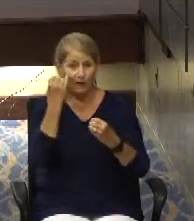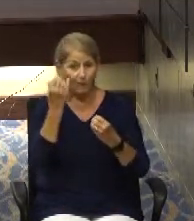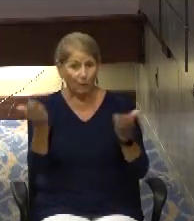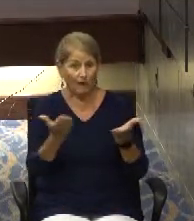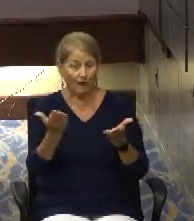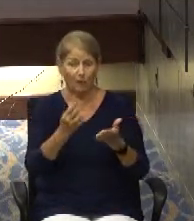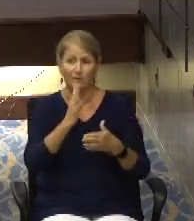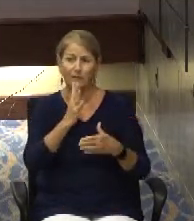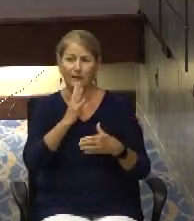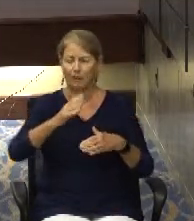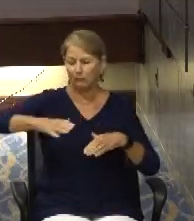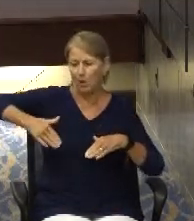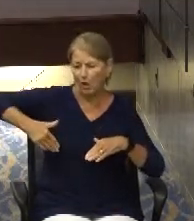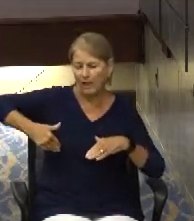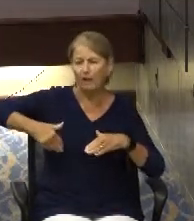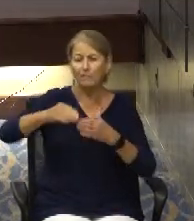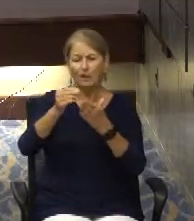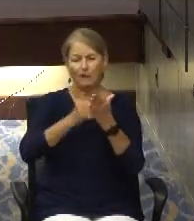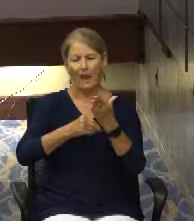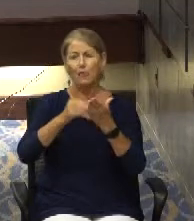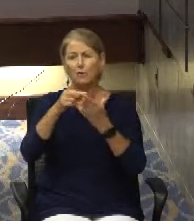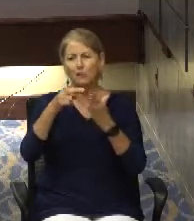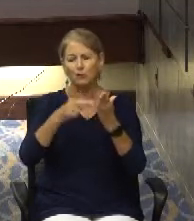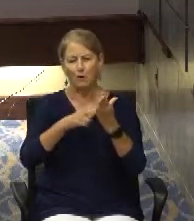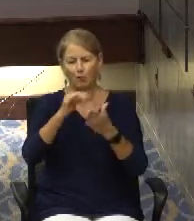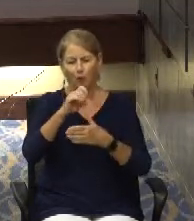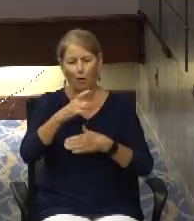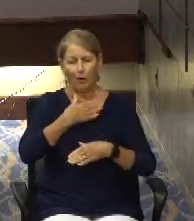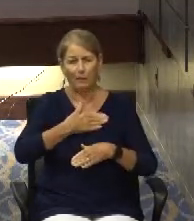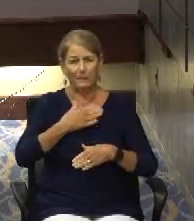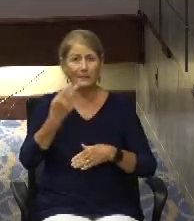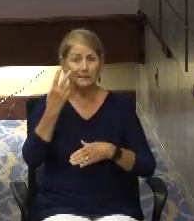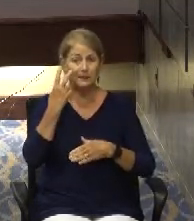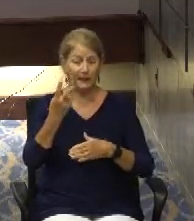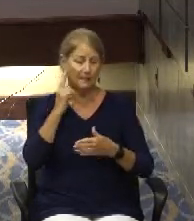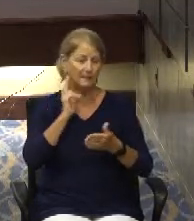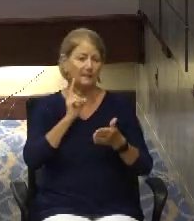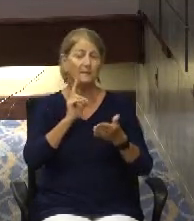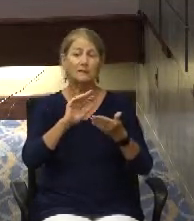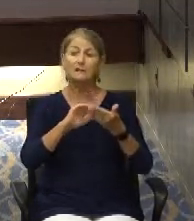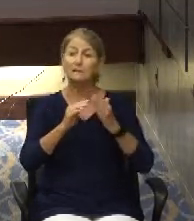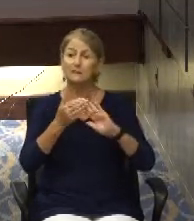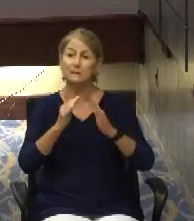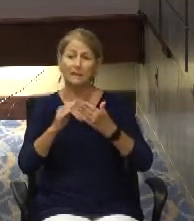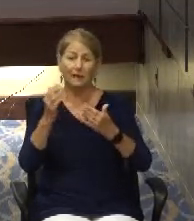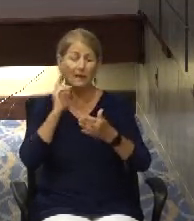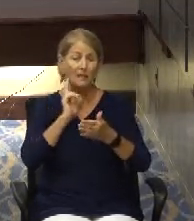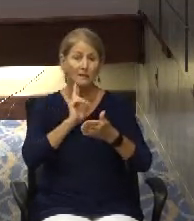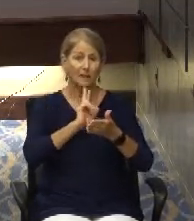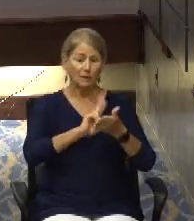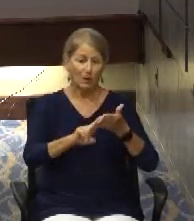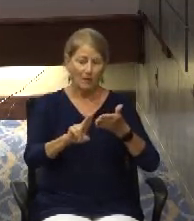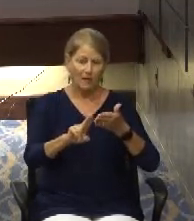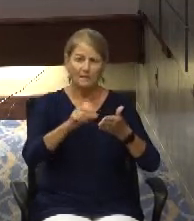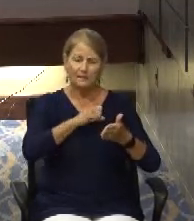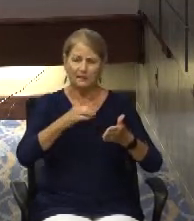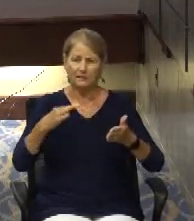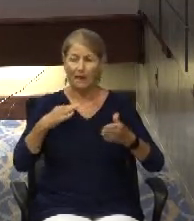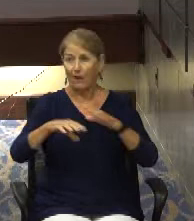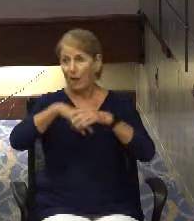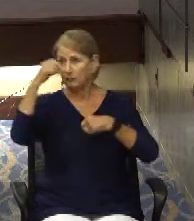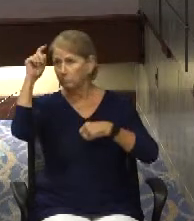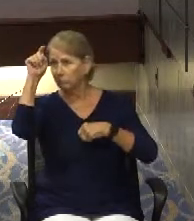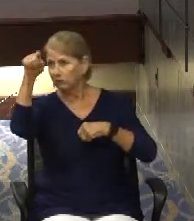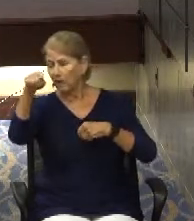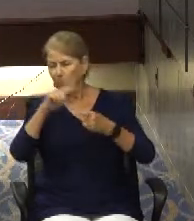filled out a registration card, please see the City Secretary staff at the registration table outside of the auditorium to provide registration information